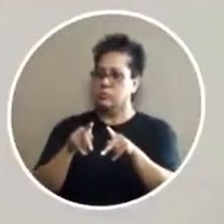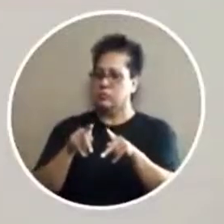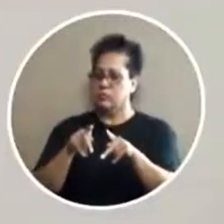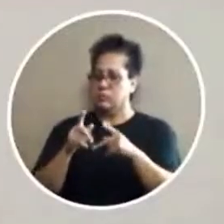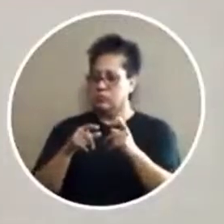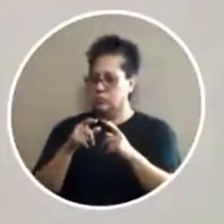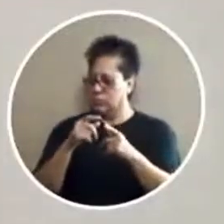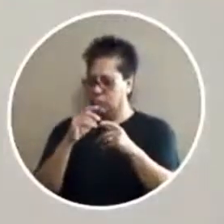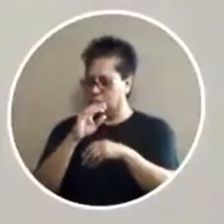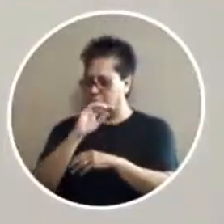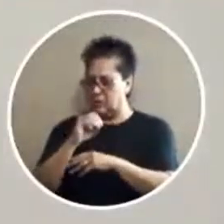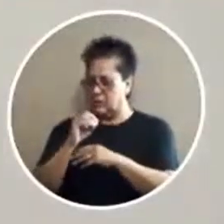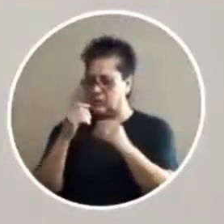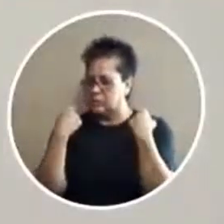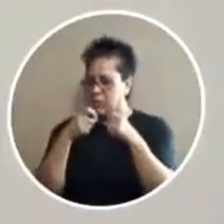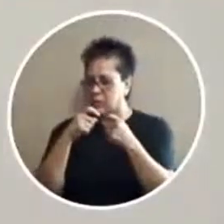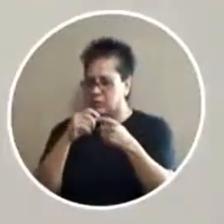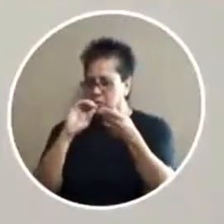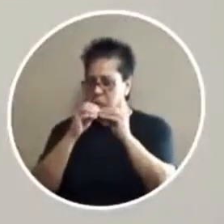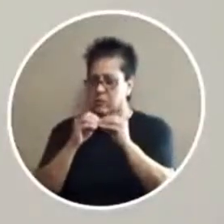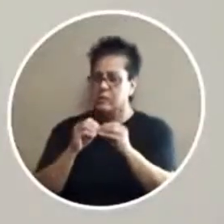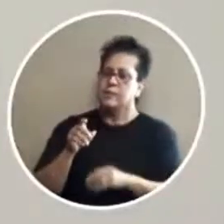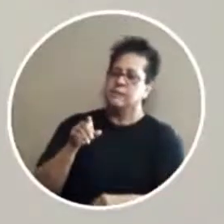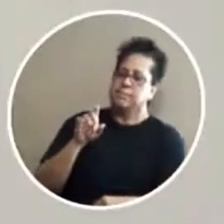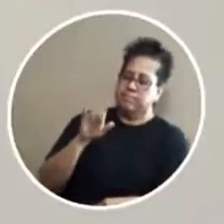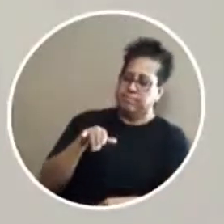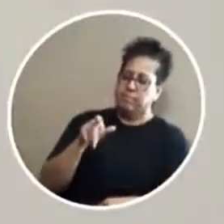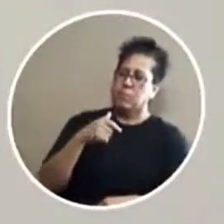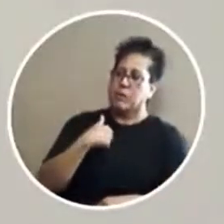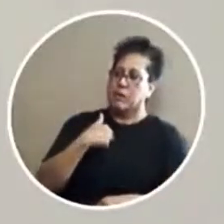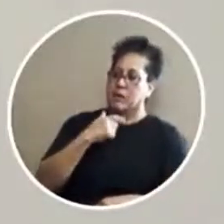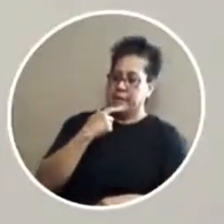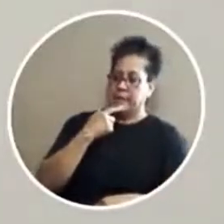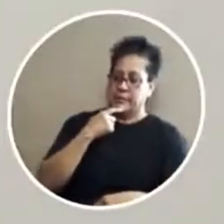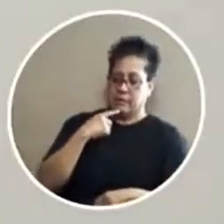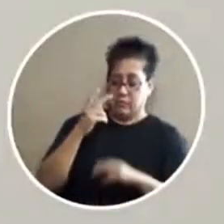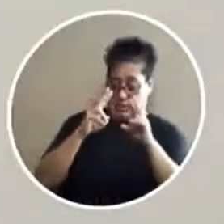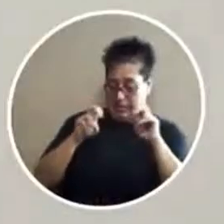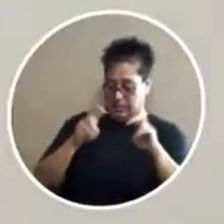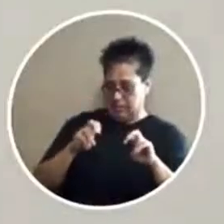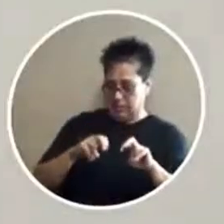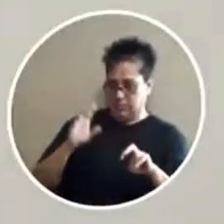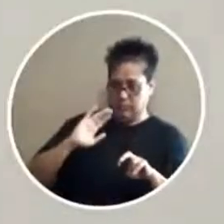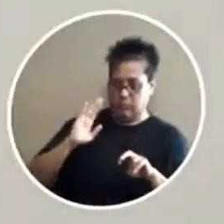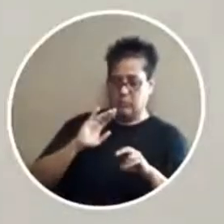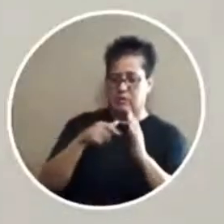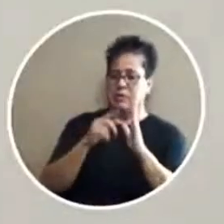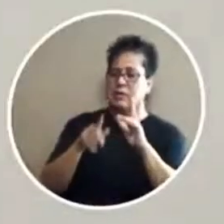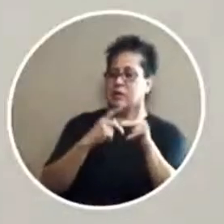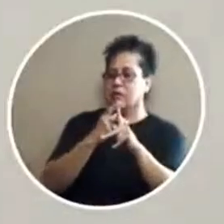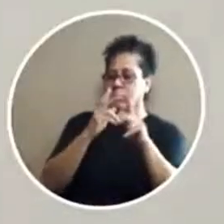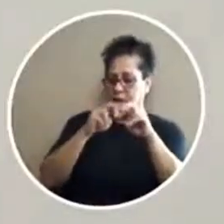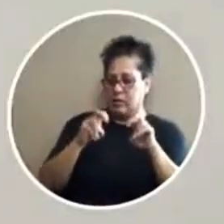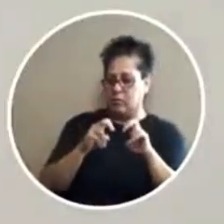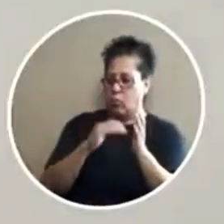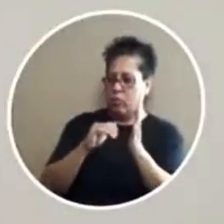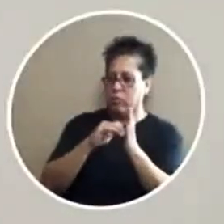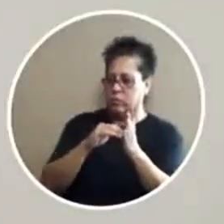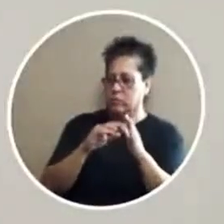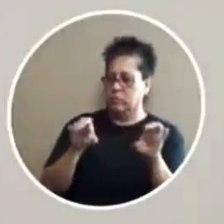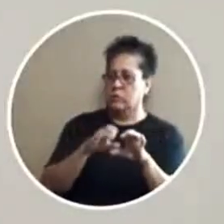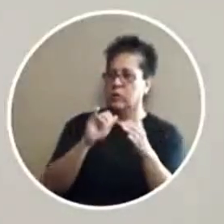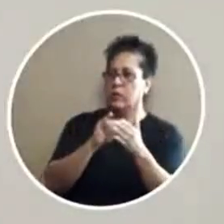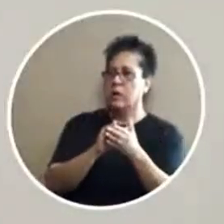mucho gusto. Entonces, lo que yo dije anteriormente es que hicimos un análisis y estamos haciendo este tipo de análisis más seguido